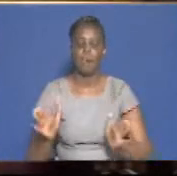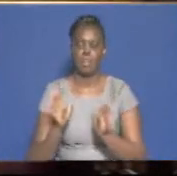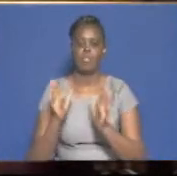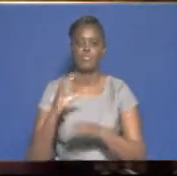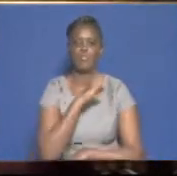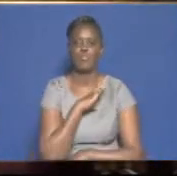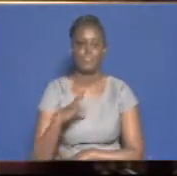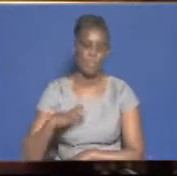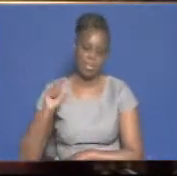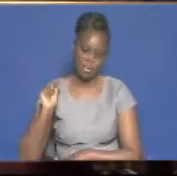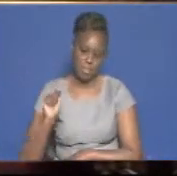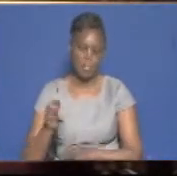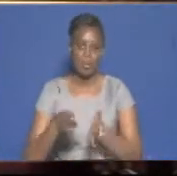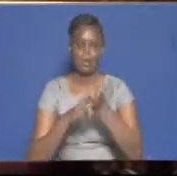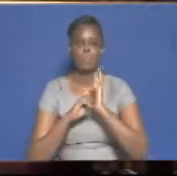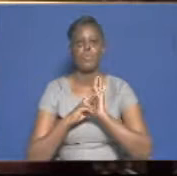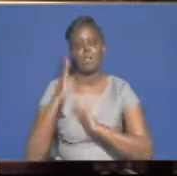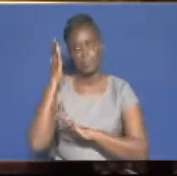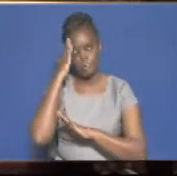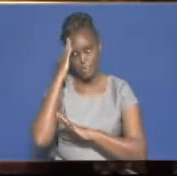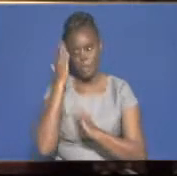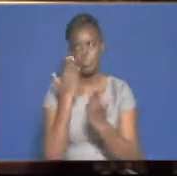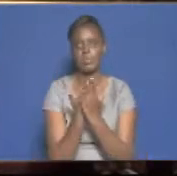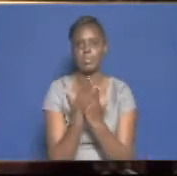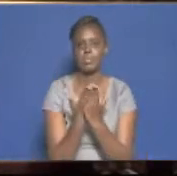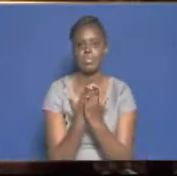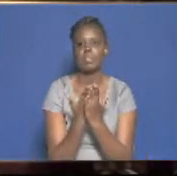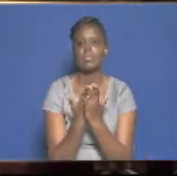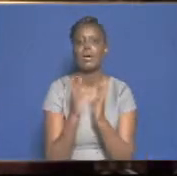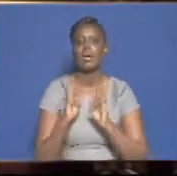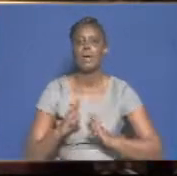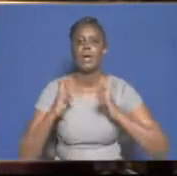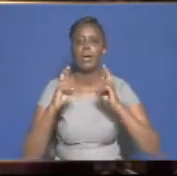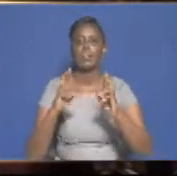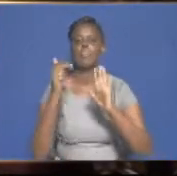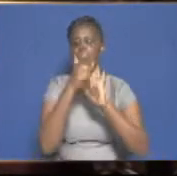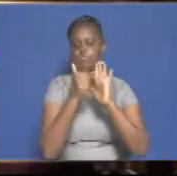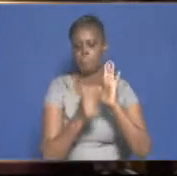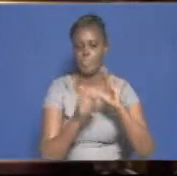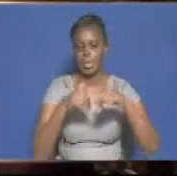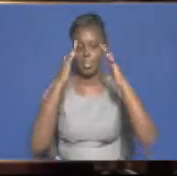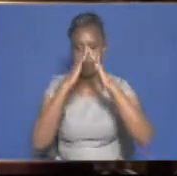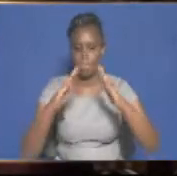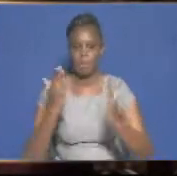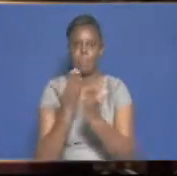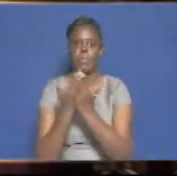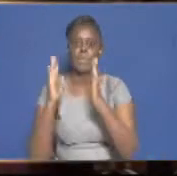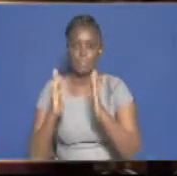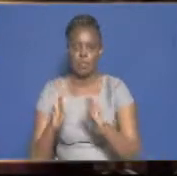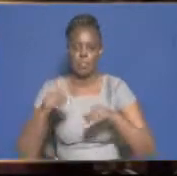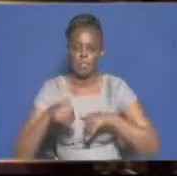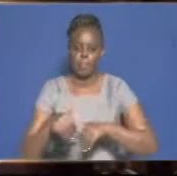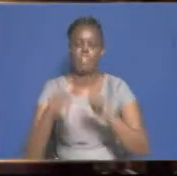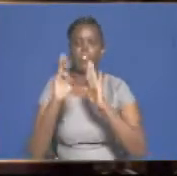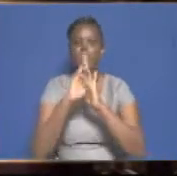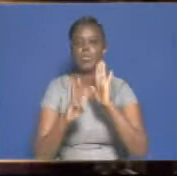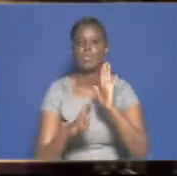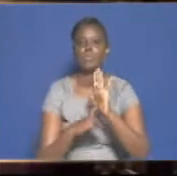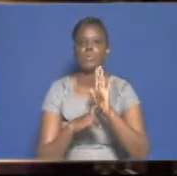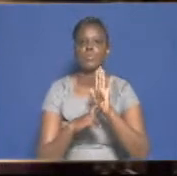The committee is required to consider the petition and report its findings to the House and the petitioners in accordance with Standing